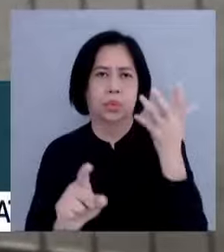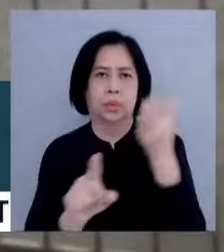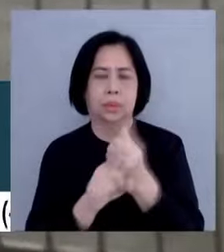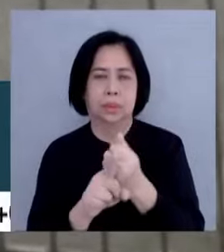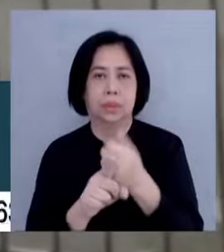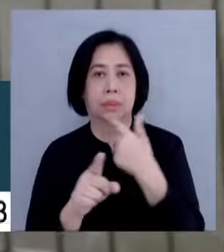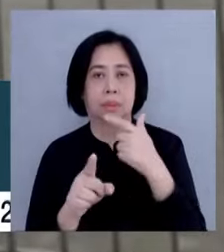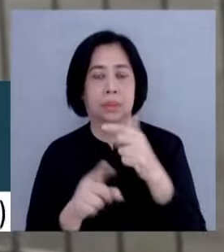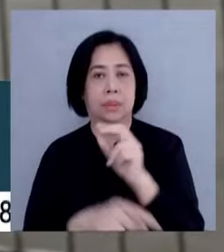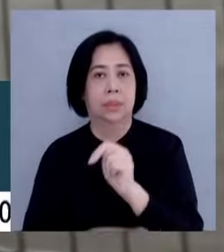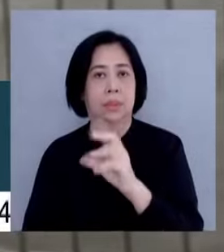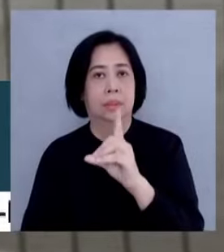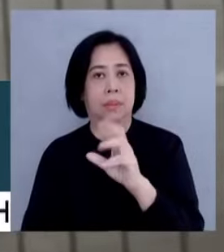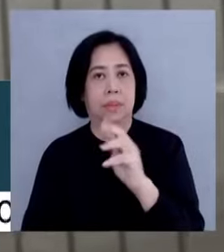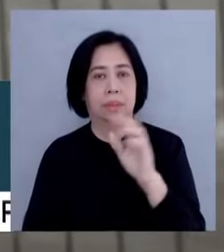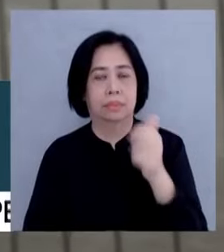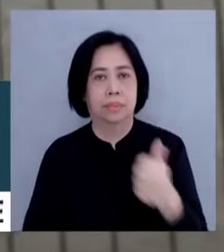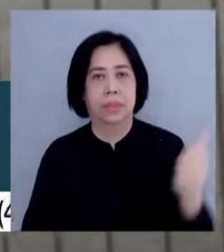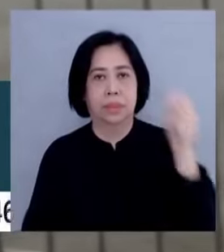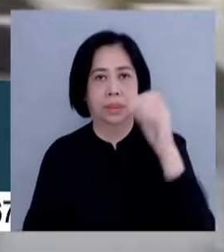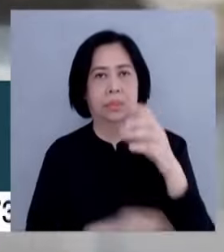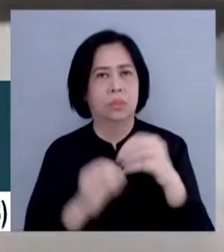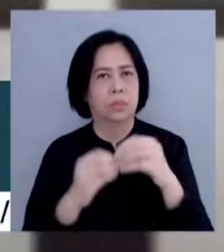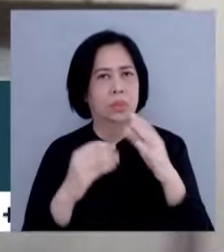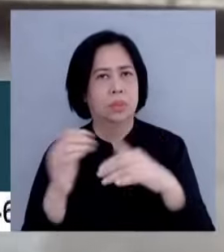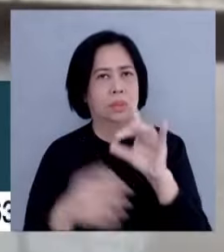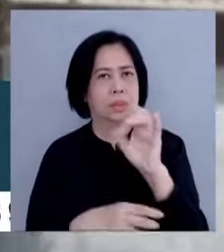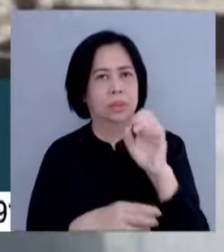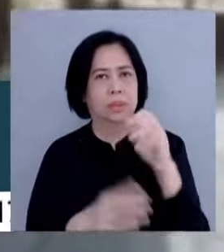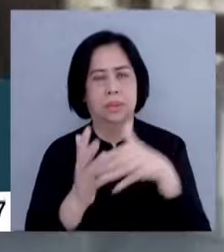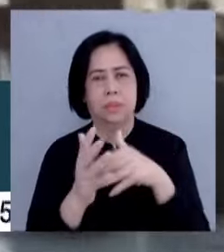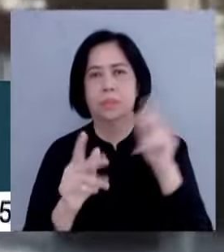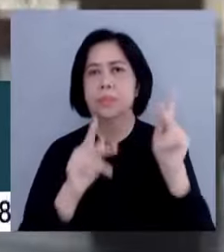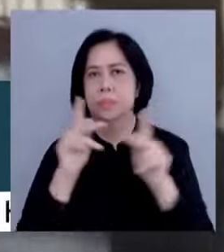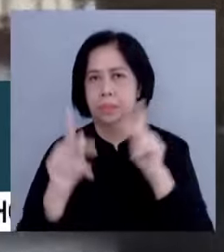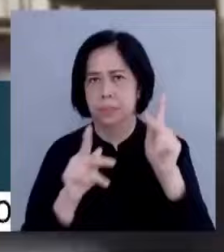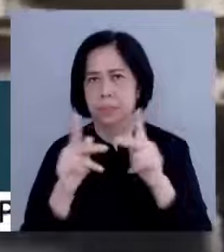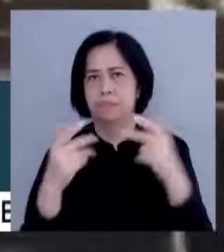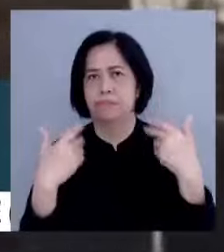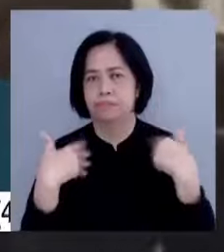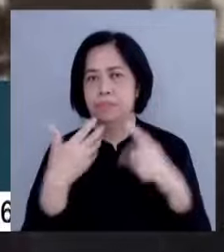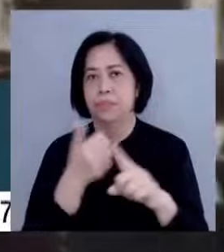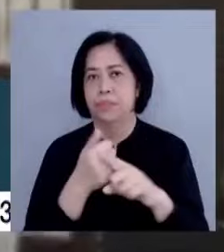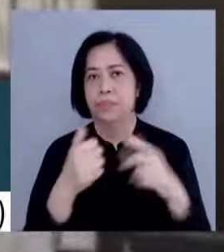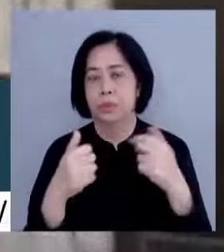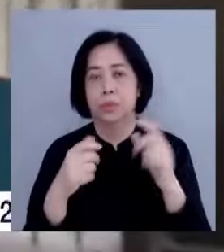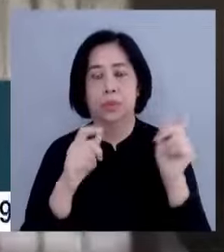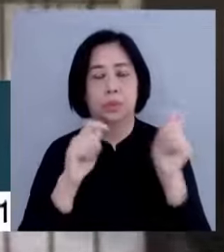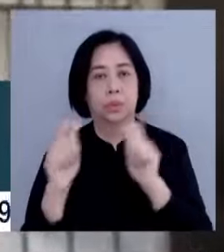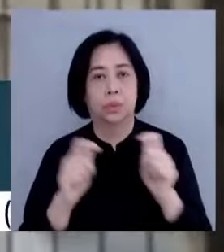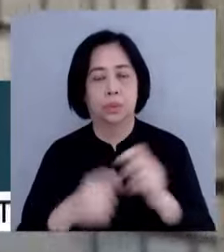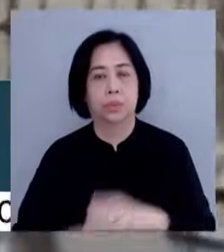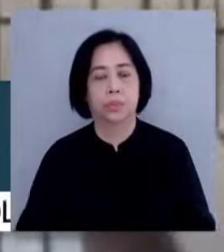Disaster Management Agency reports more than 800,000 people have been affected by the storm.